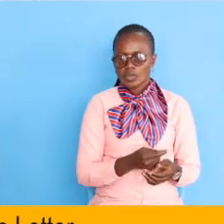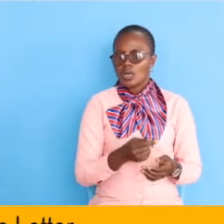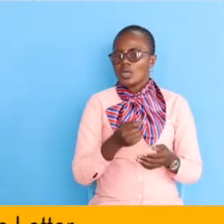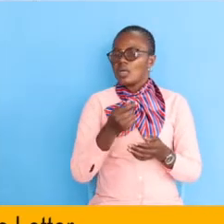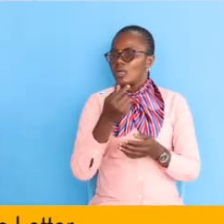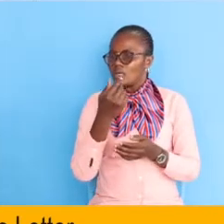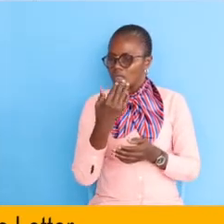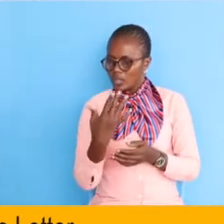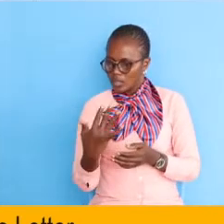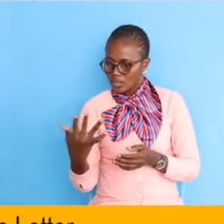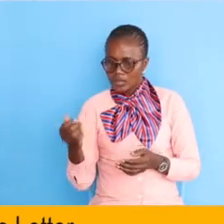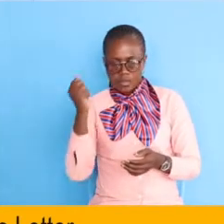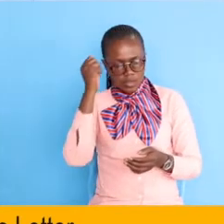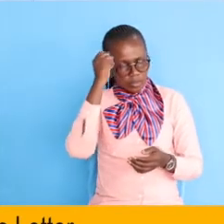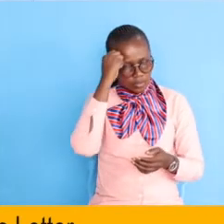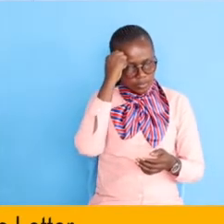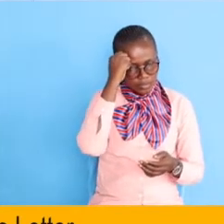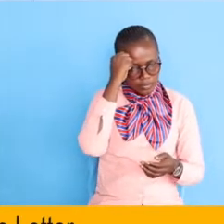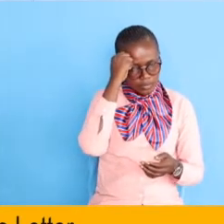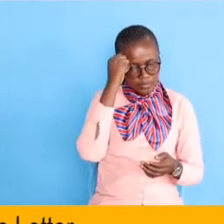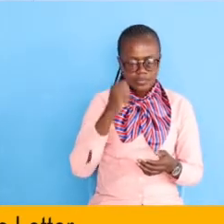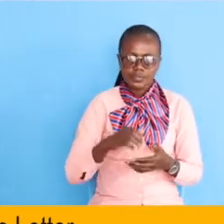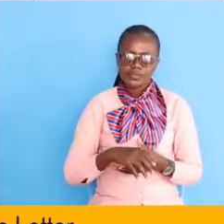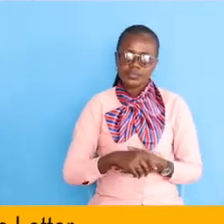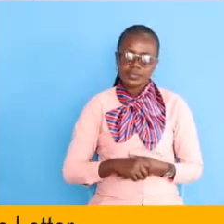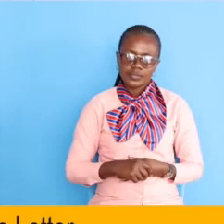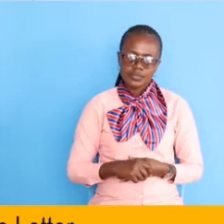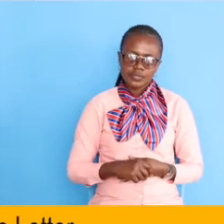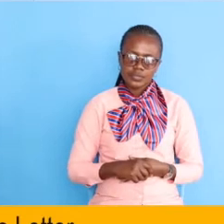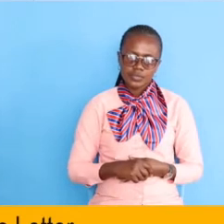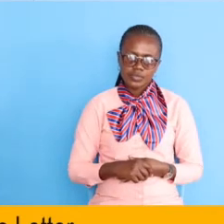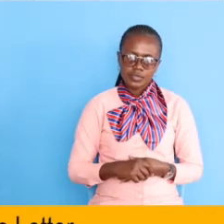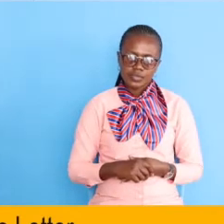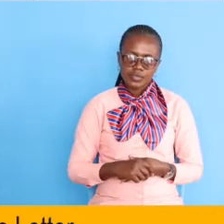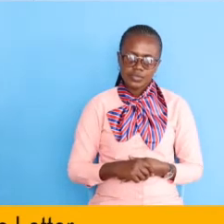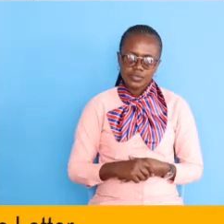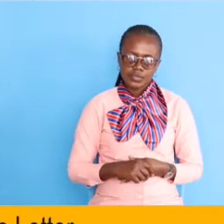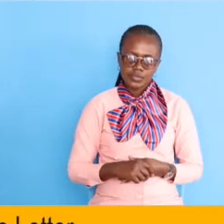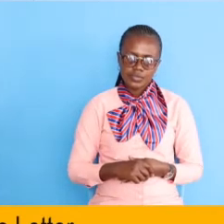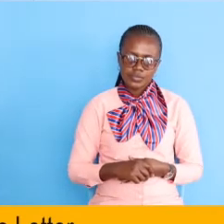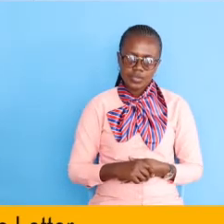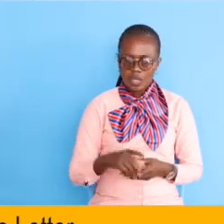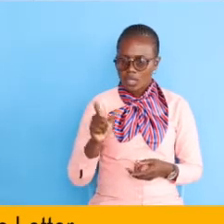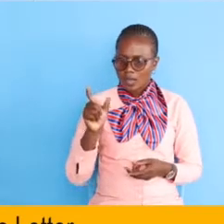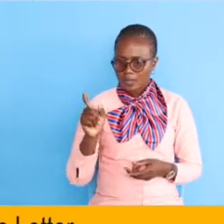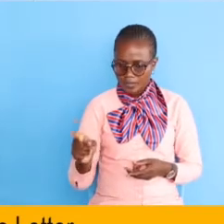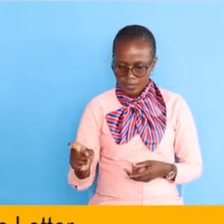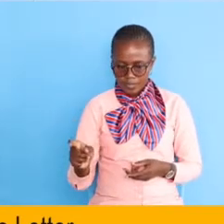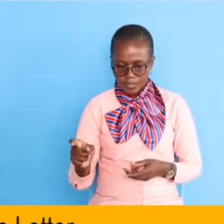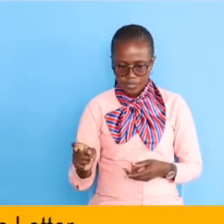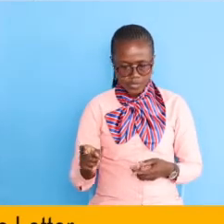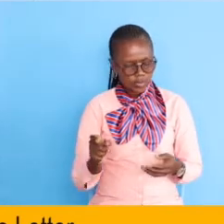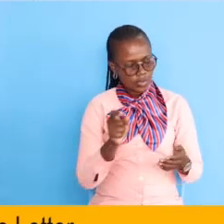references that they should be involved, and of which, when a person writes